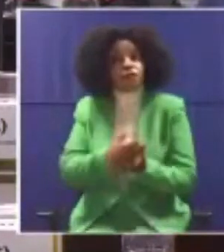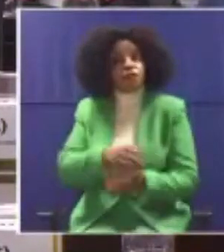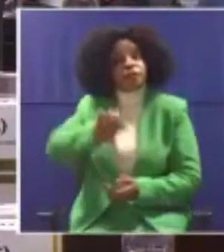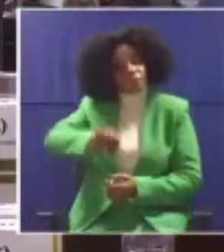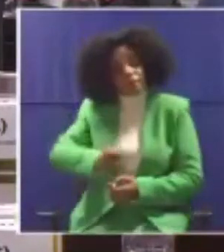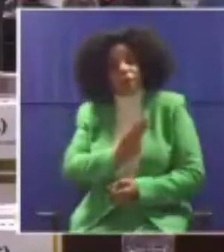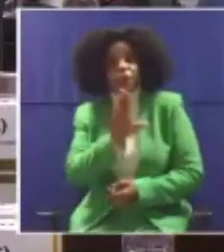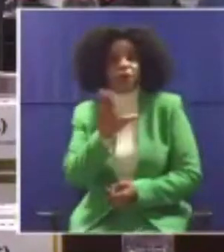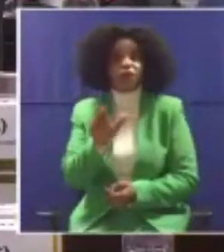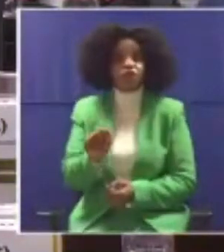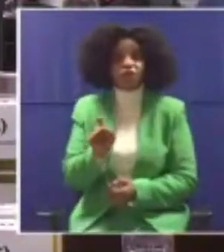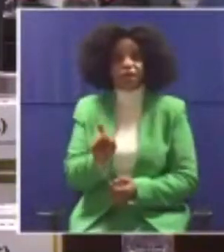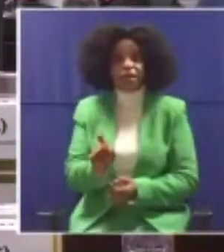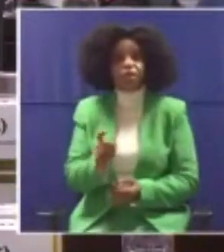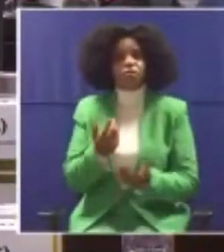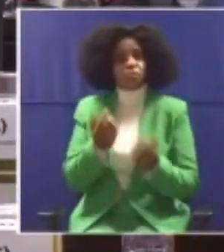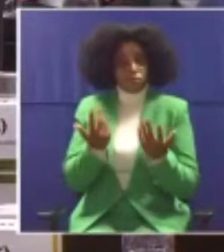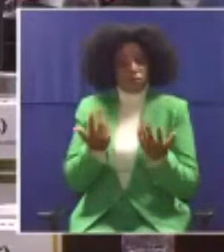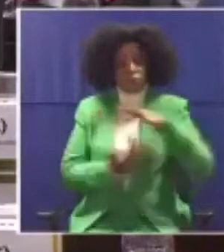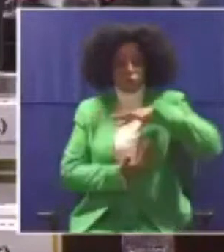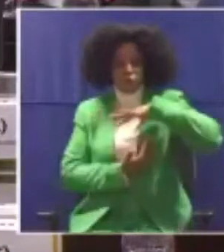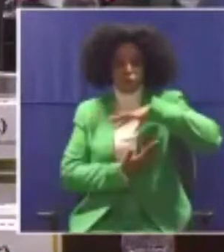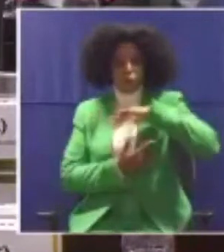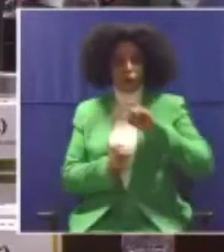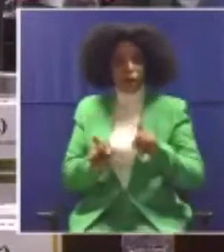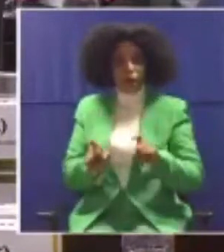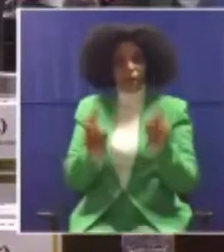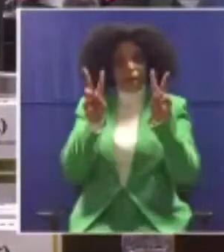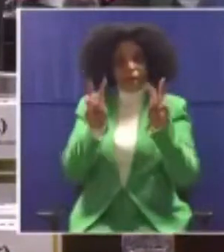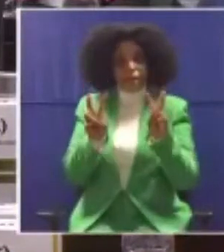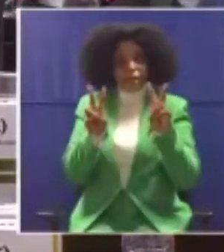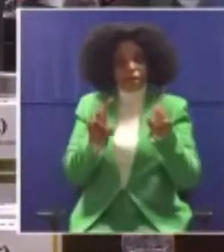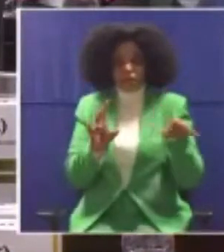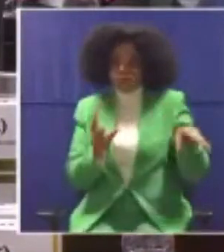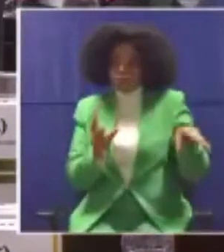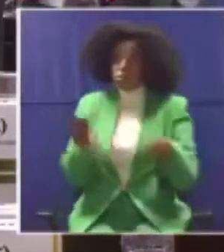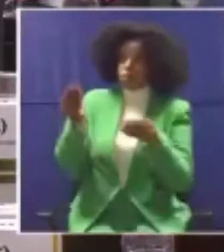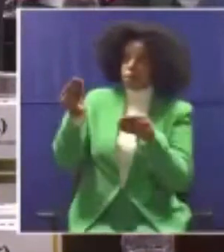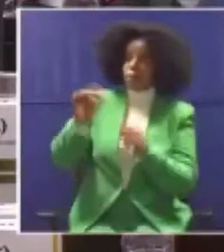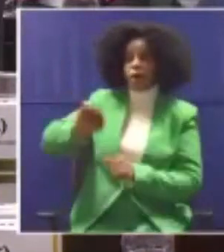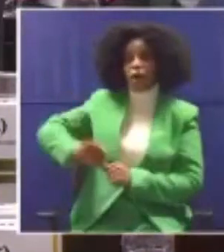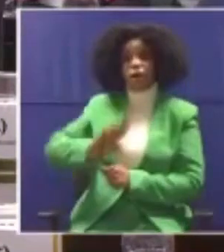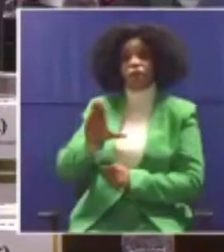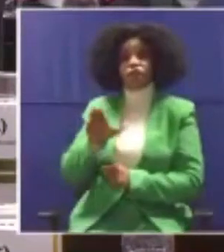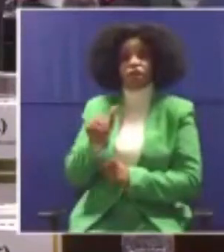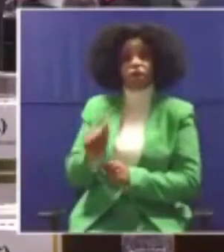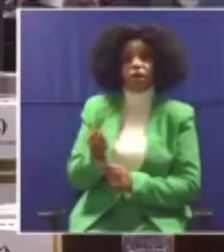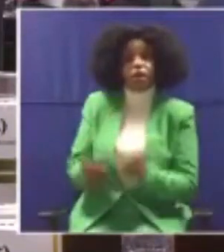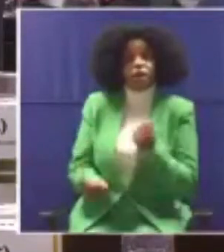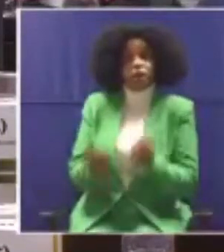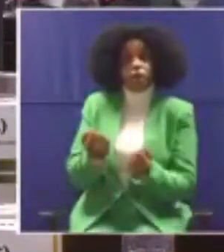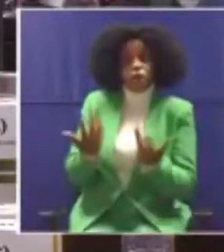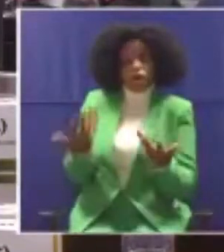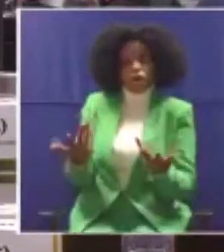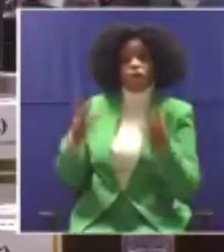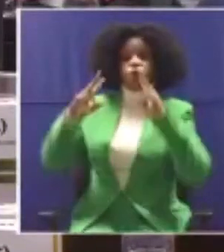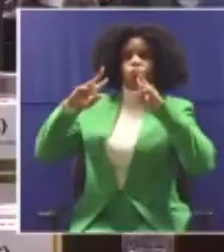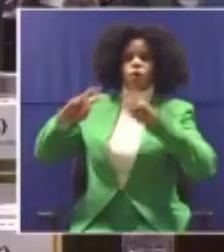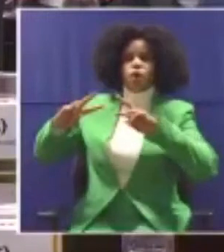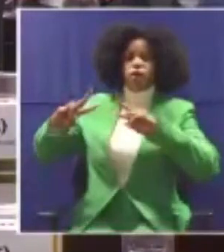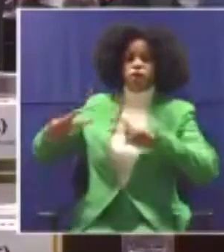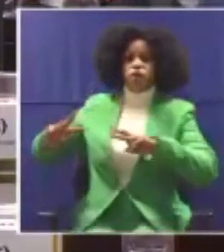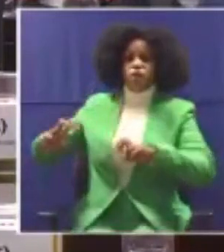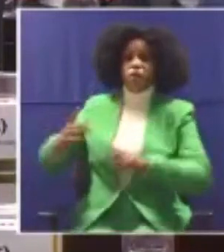to refer this matter to the African Court on Human and People's Rights for investigation? And if not, why